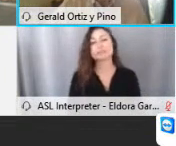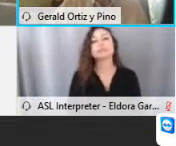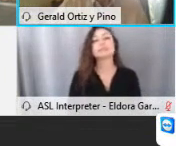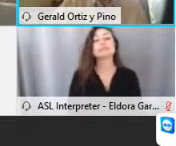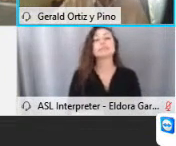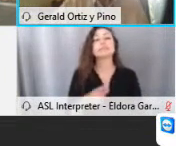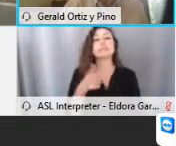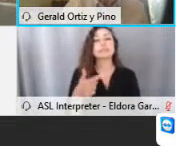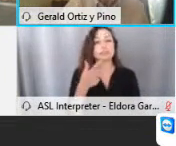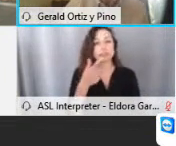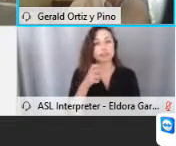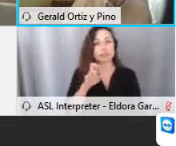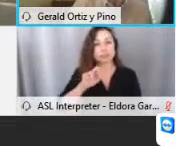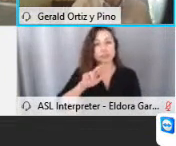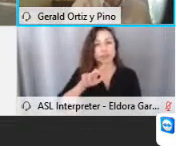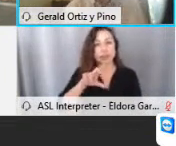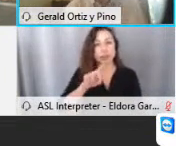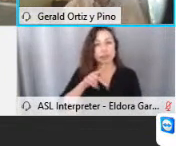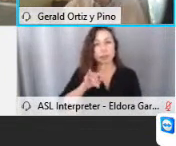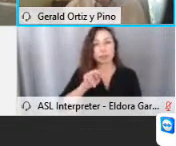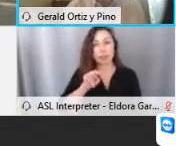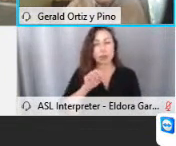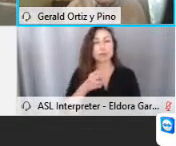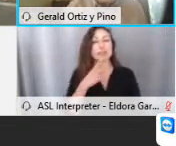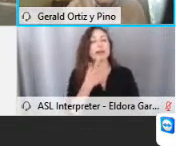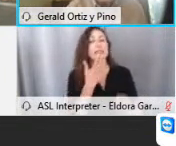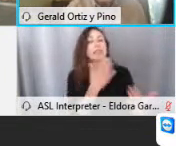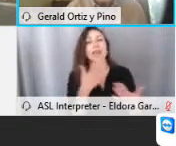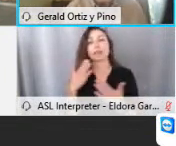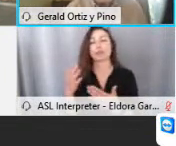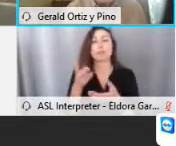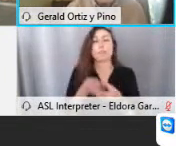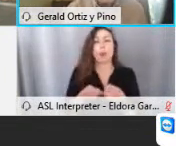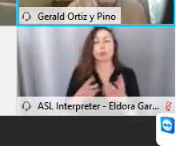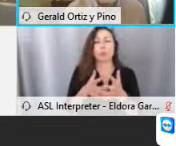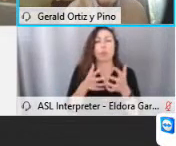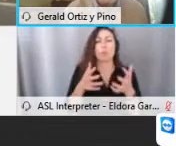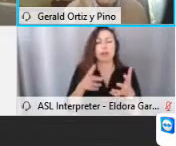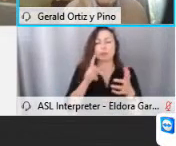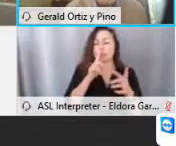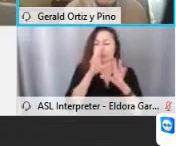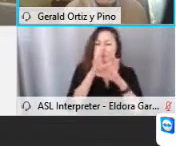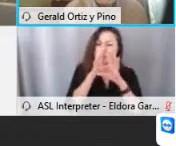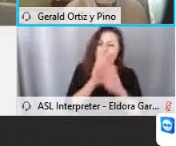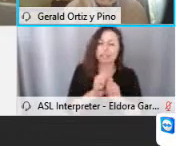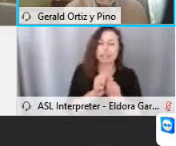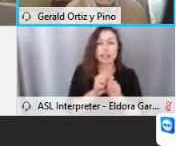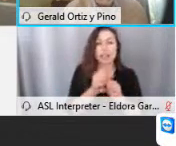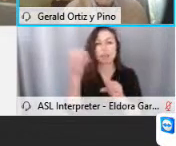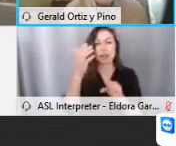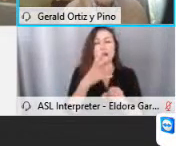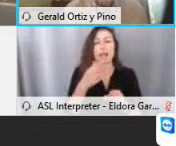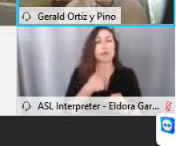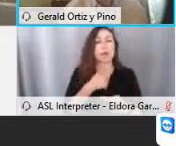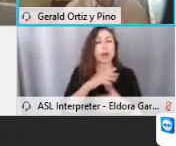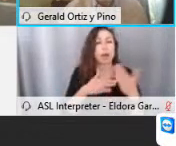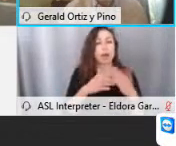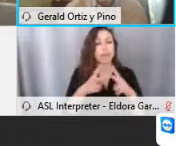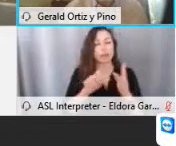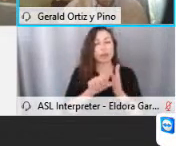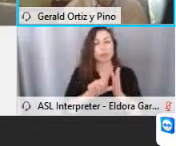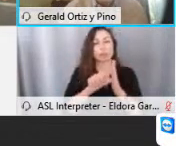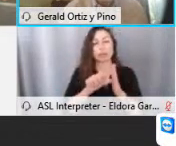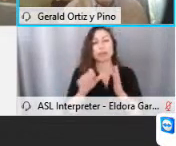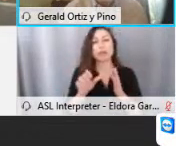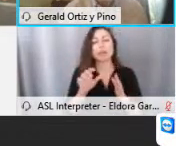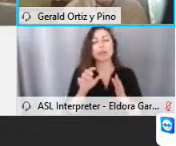Very good. Thank you both so much. A fascinating presentation, and I think we were all impressed with the